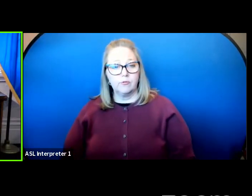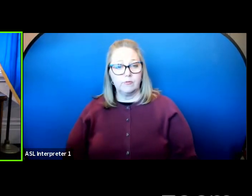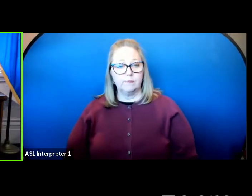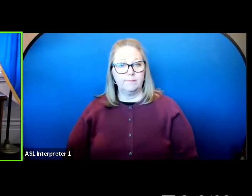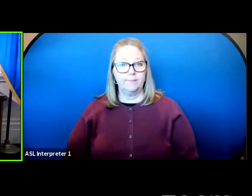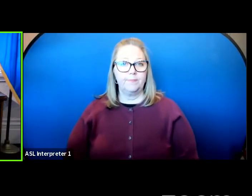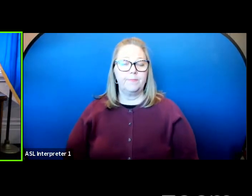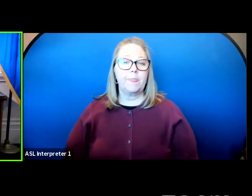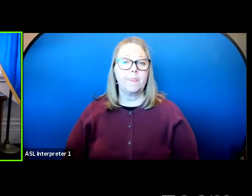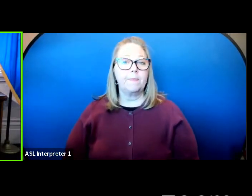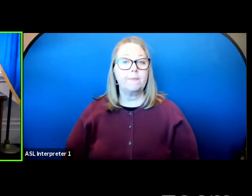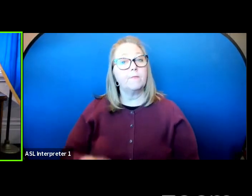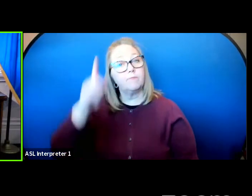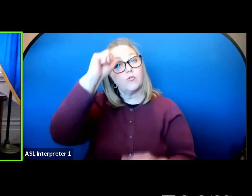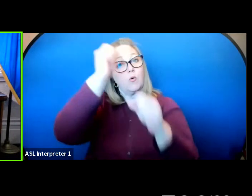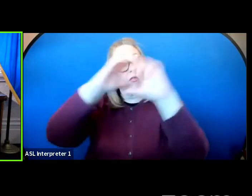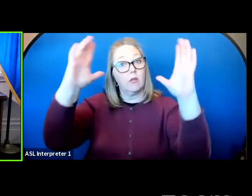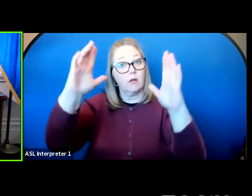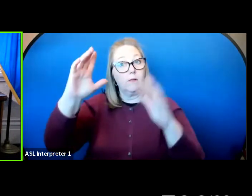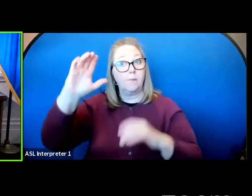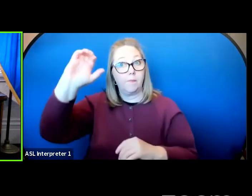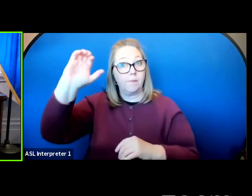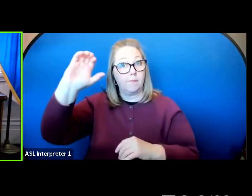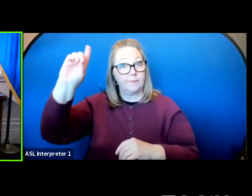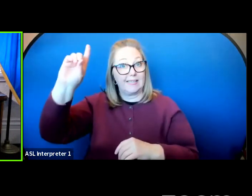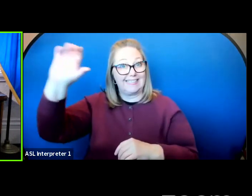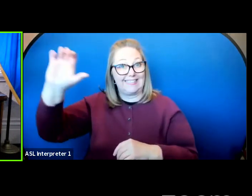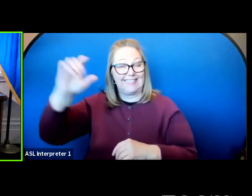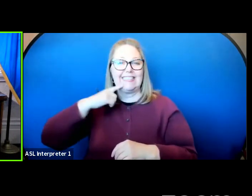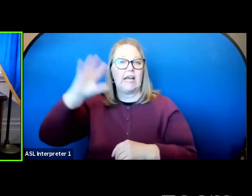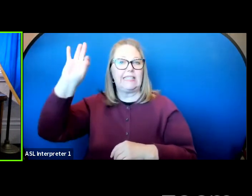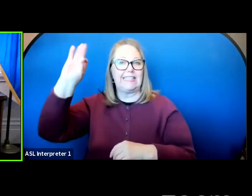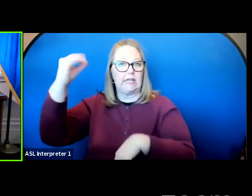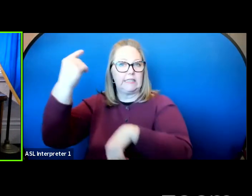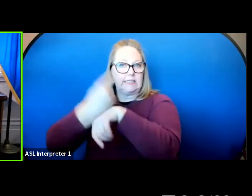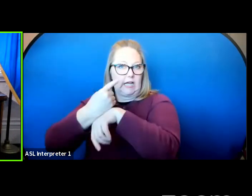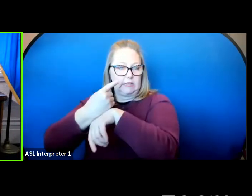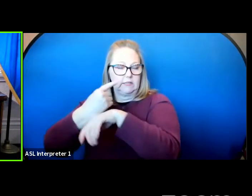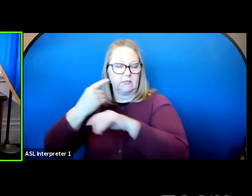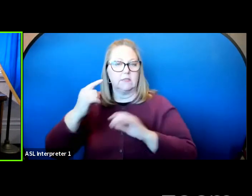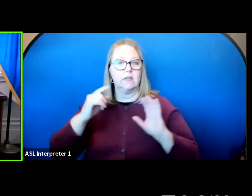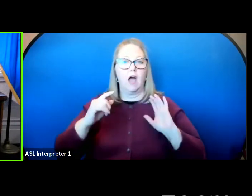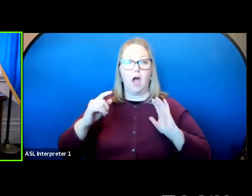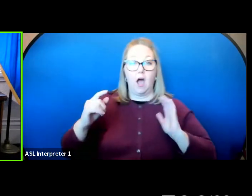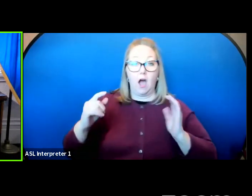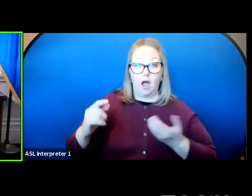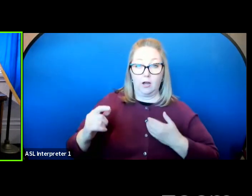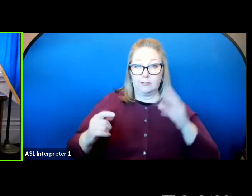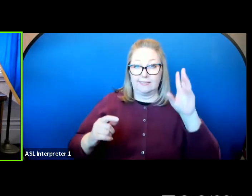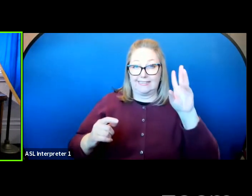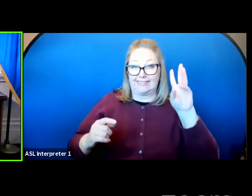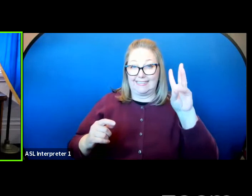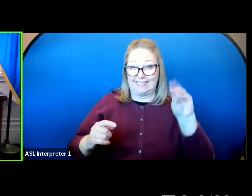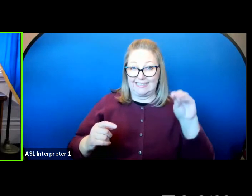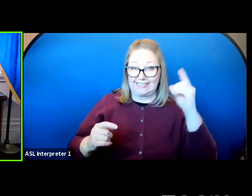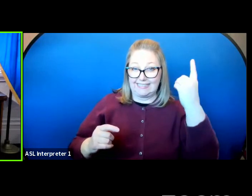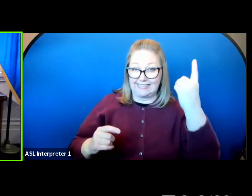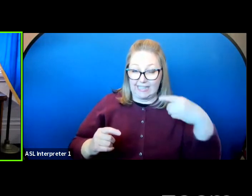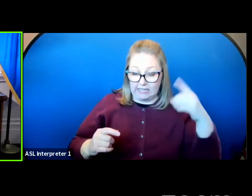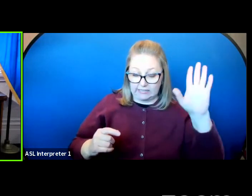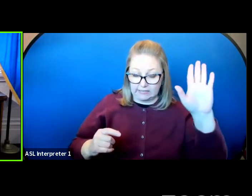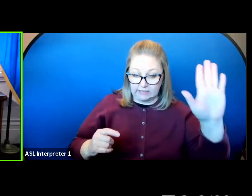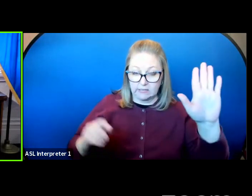Okay, the idea was that the CDC came in at 90 days. Ours is a little different than the federal's, the